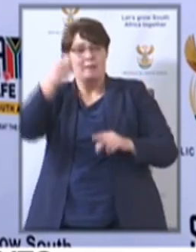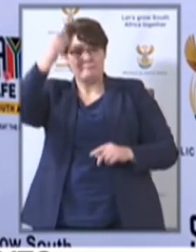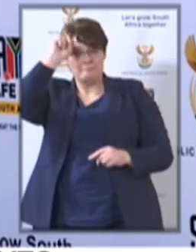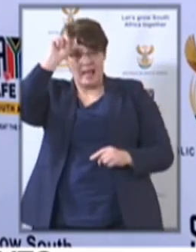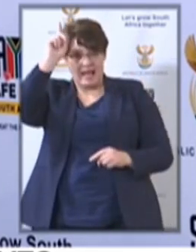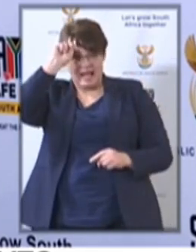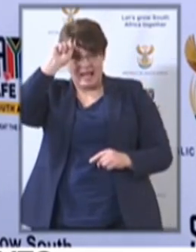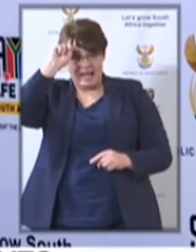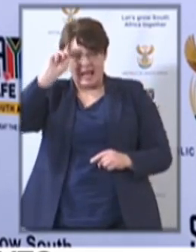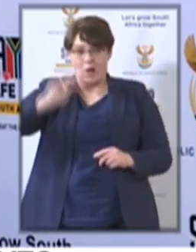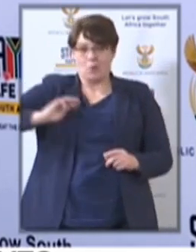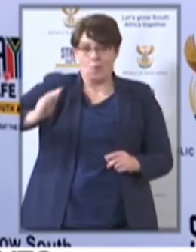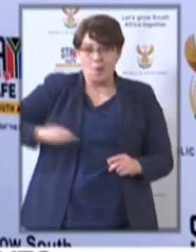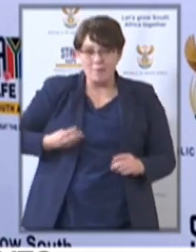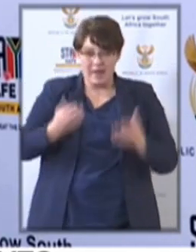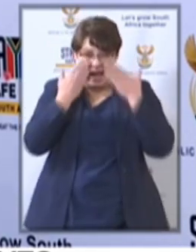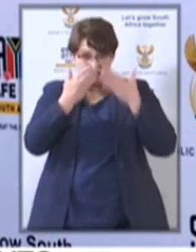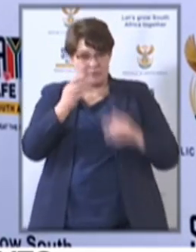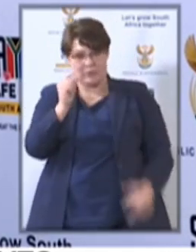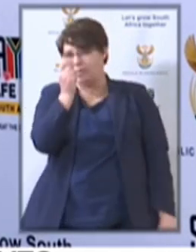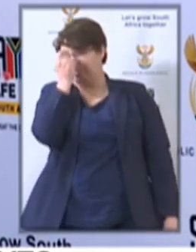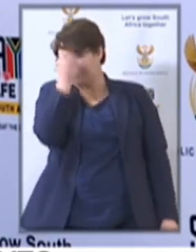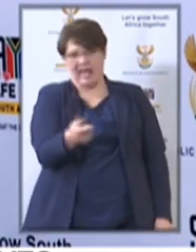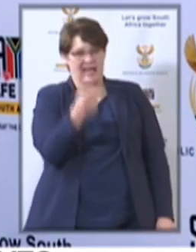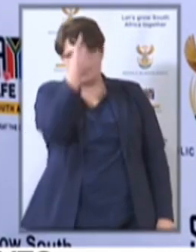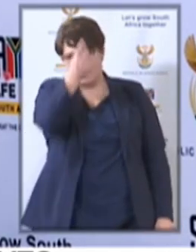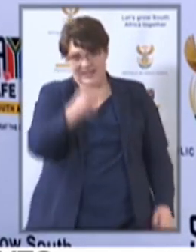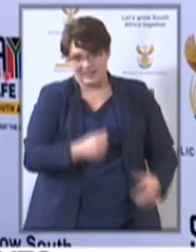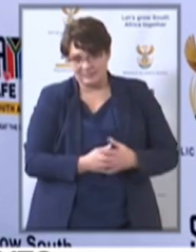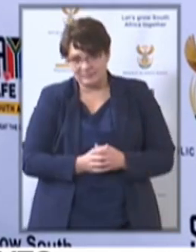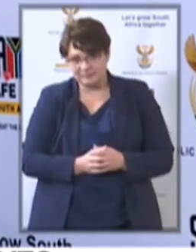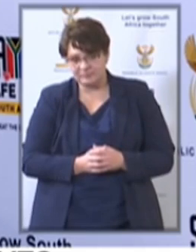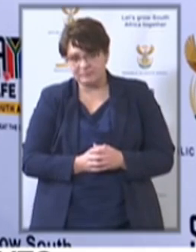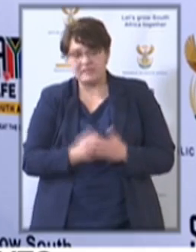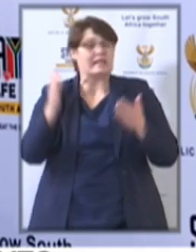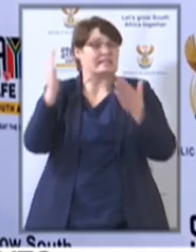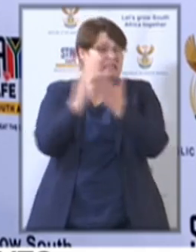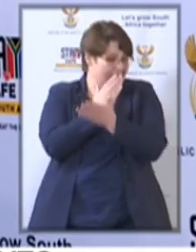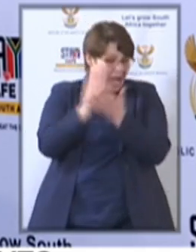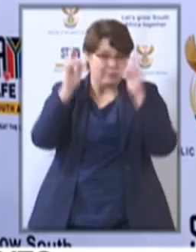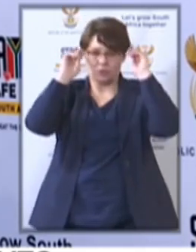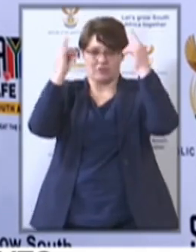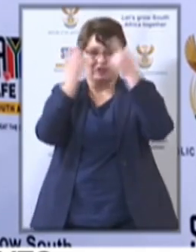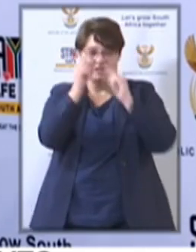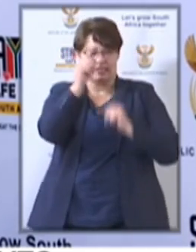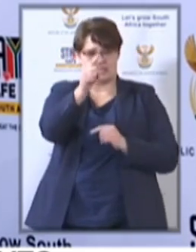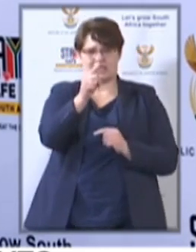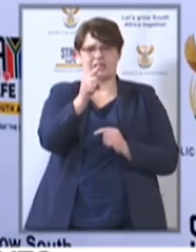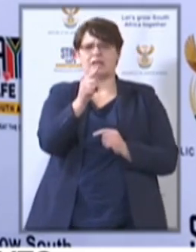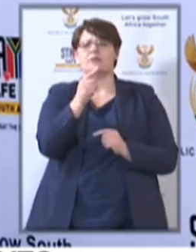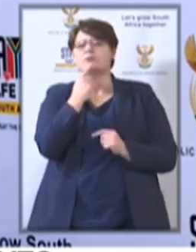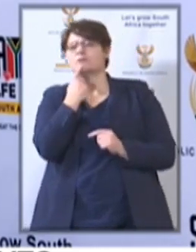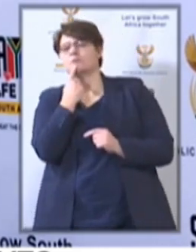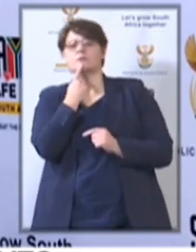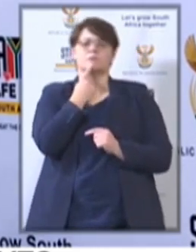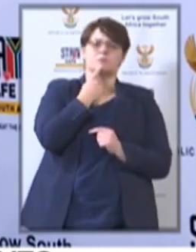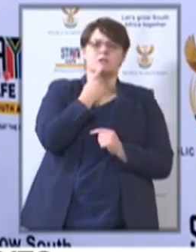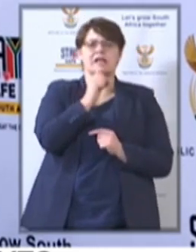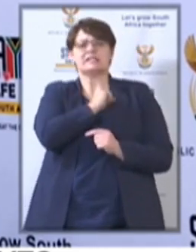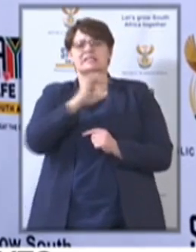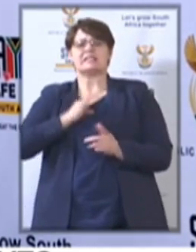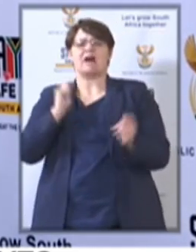black and women academics. It appears that some universities may be seeking to address